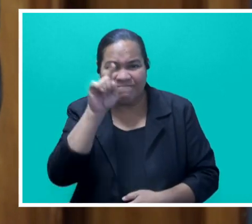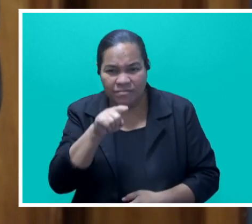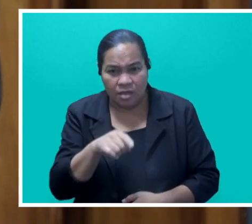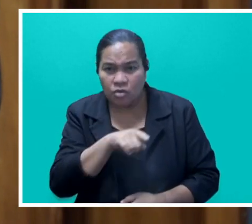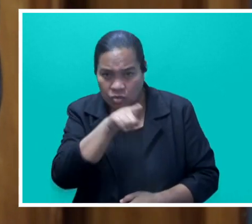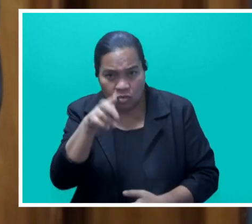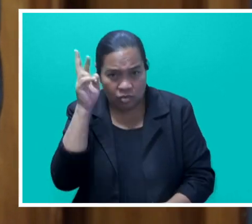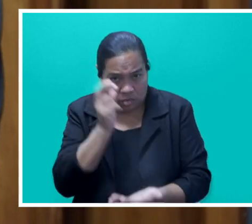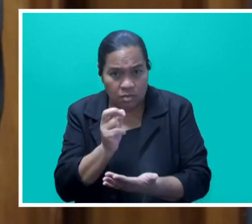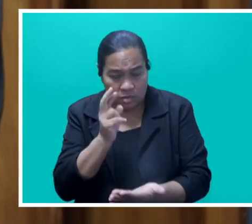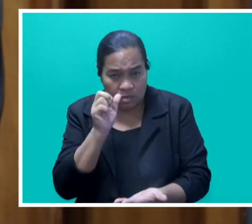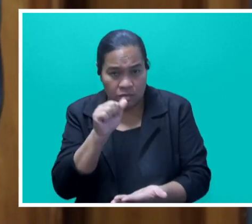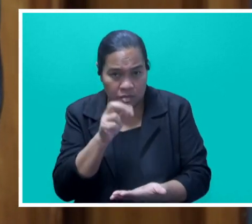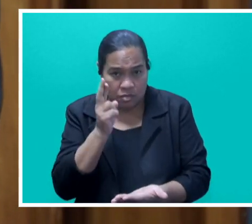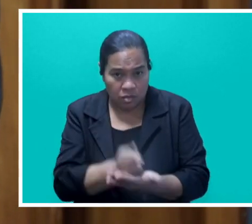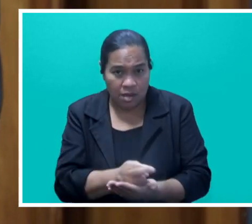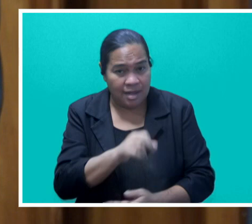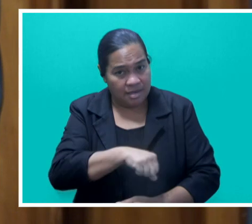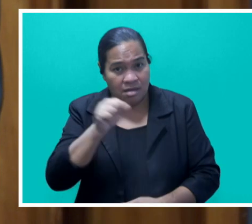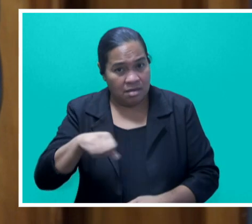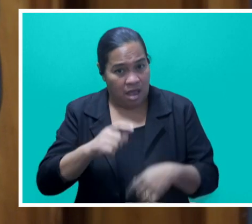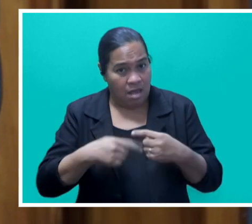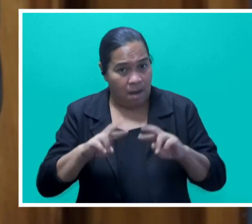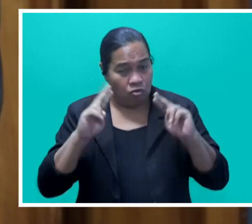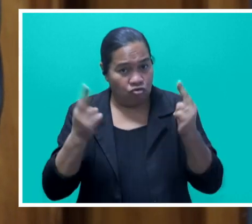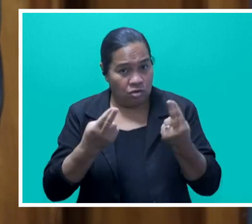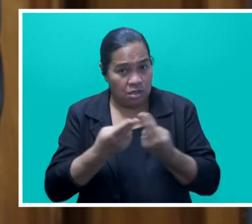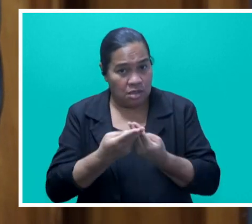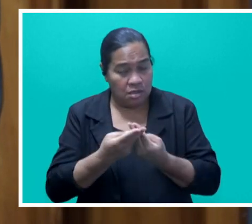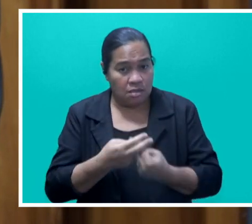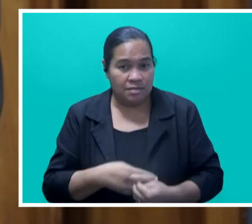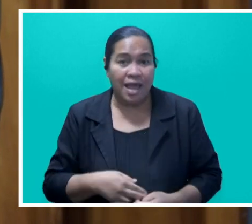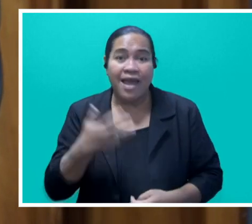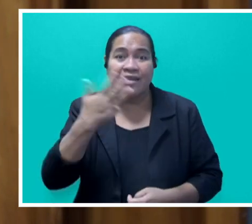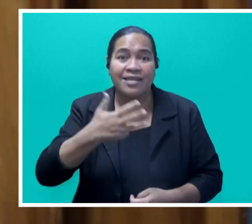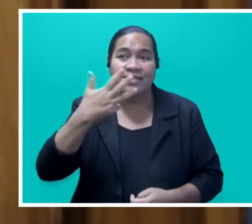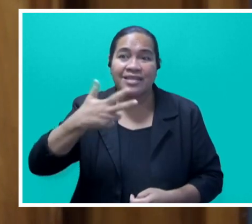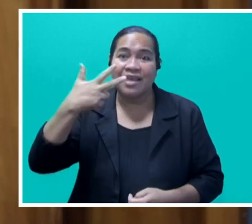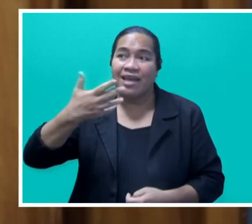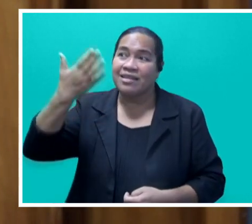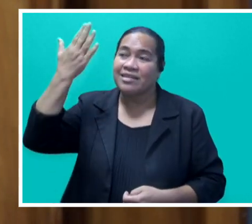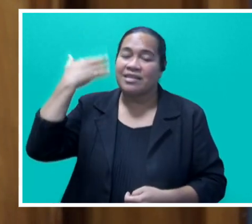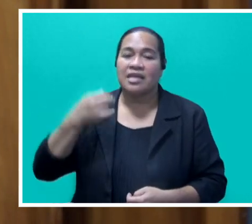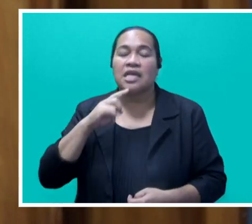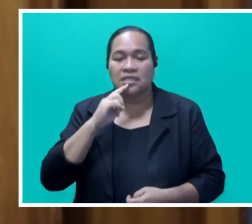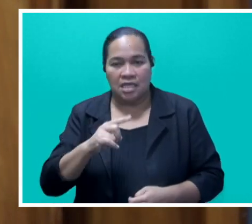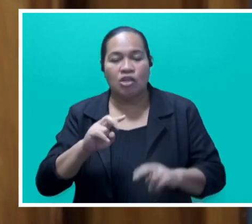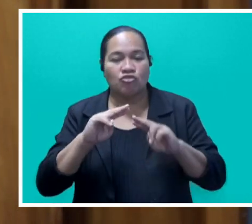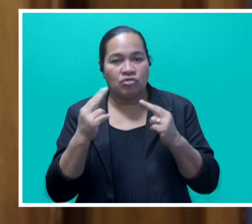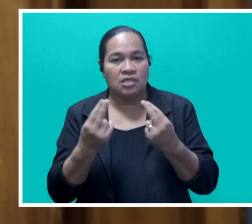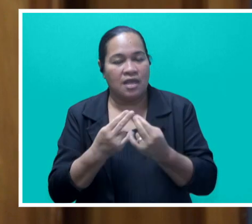unity? Like 1998, and as stated by His Excellency, unity is